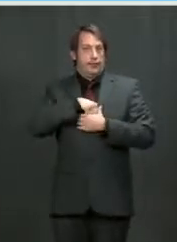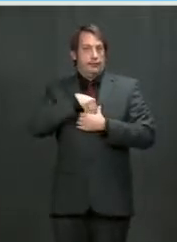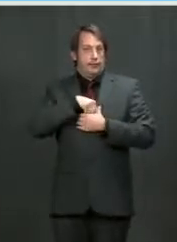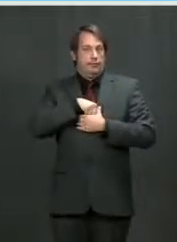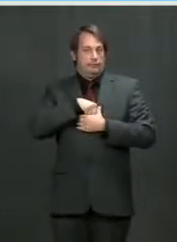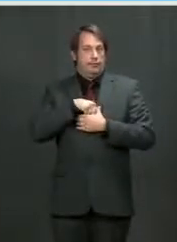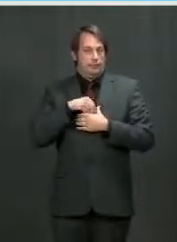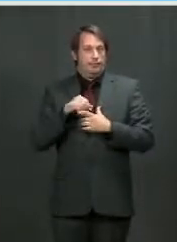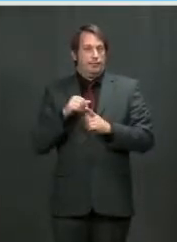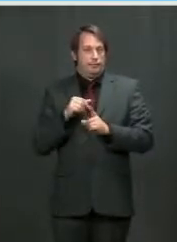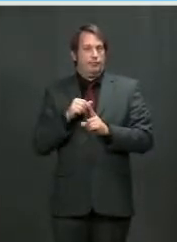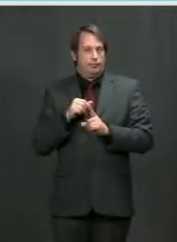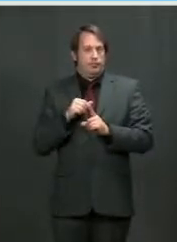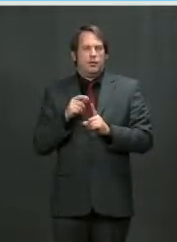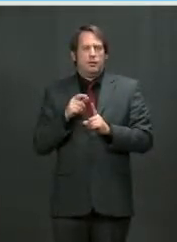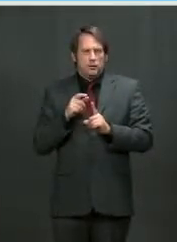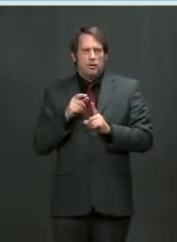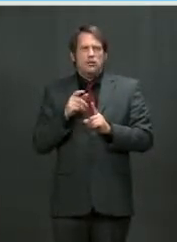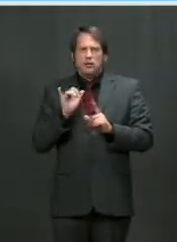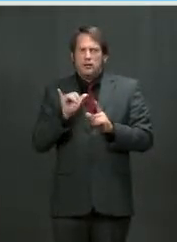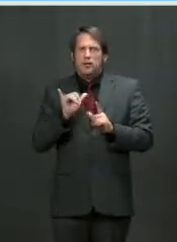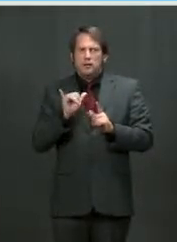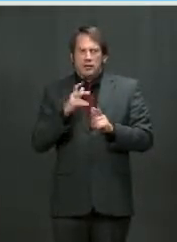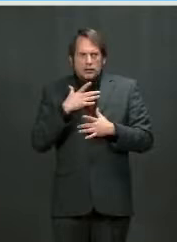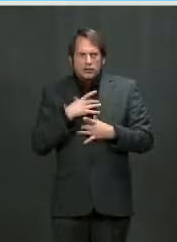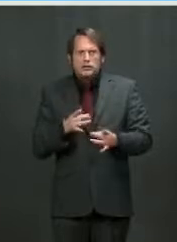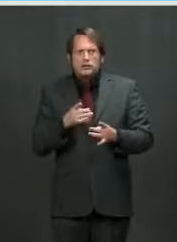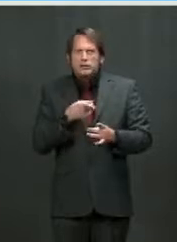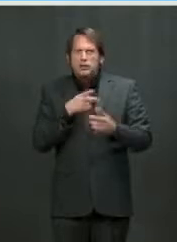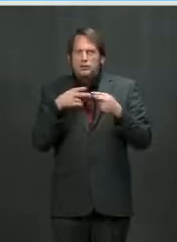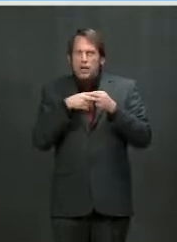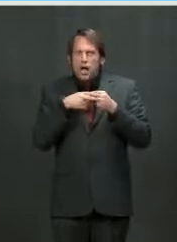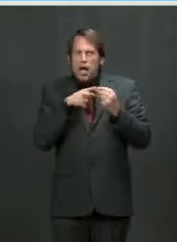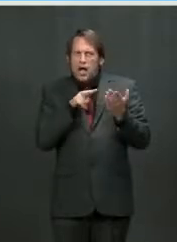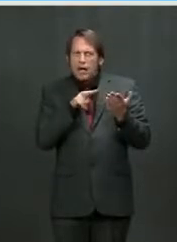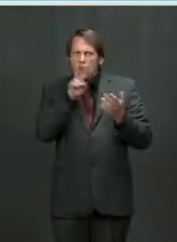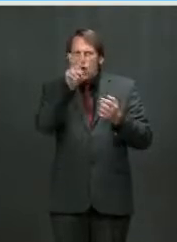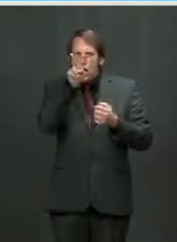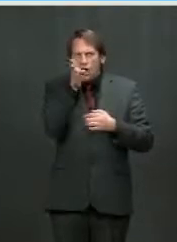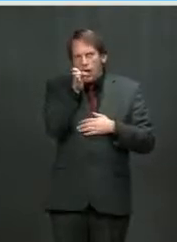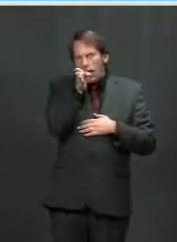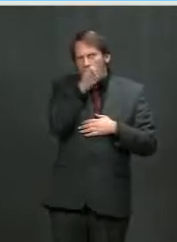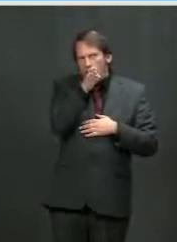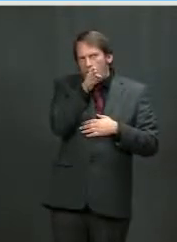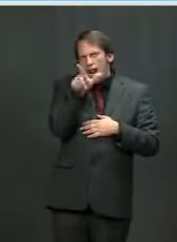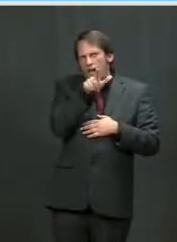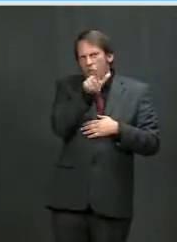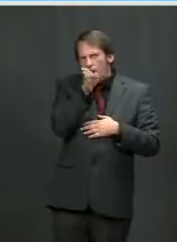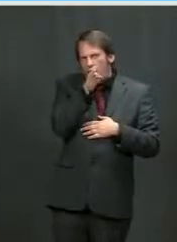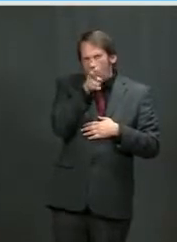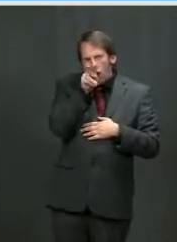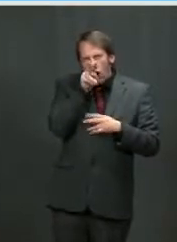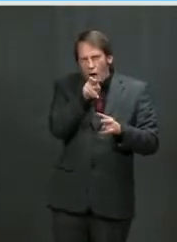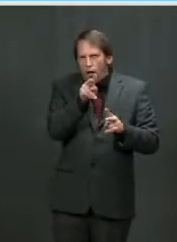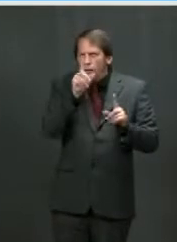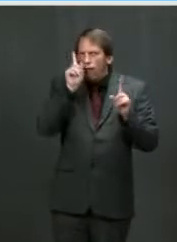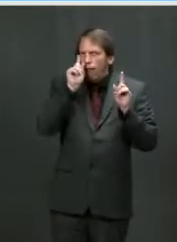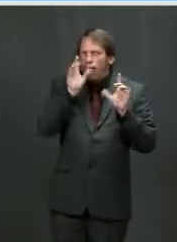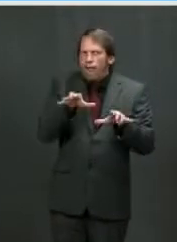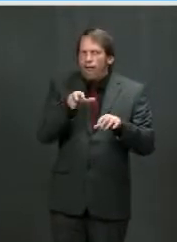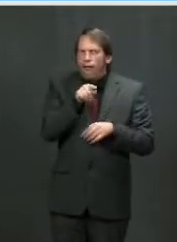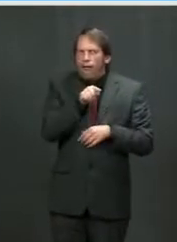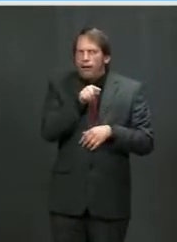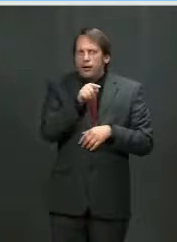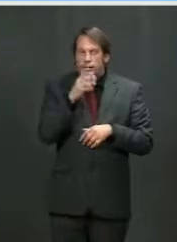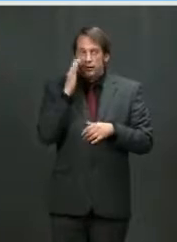very striking slide. Take a look at the left-hand part of the slide at the level of this neutralization. Then look